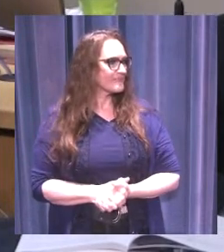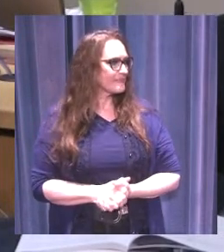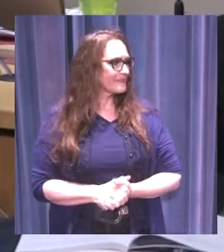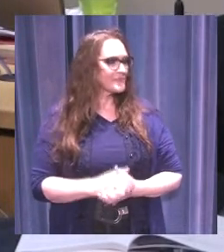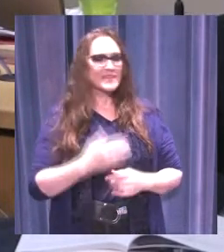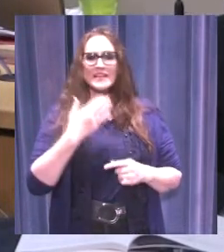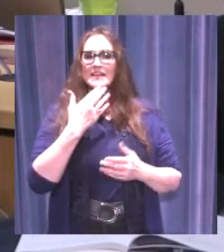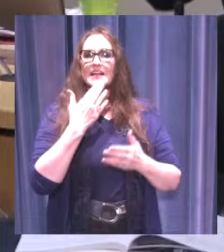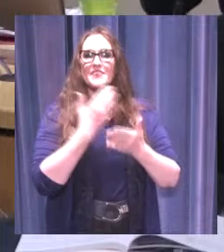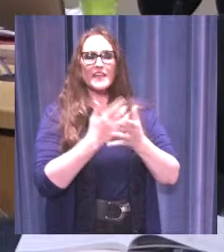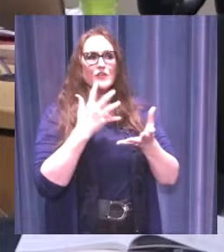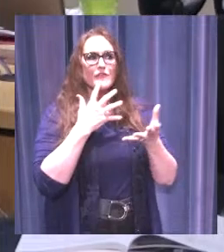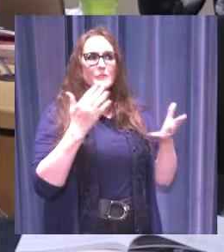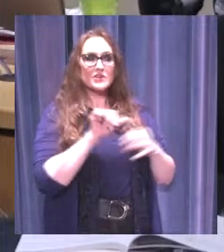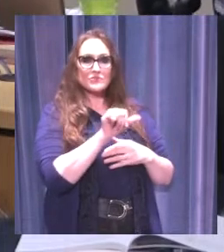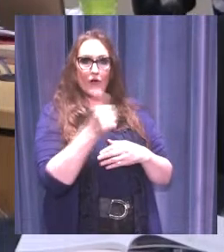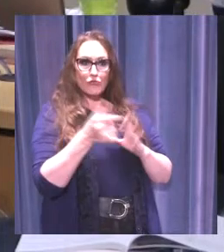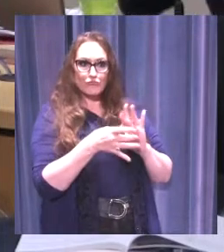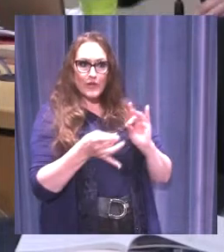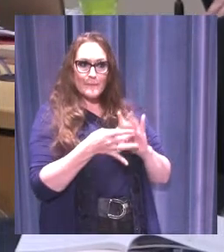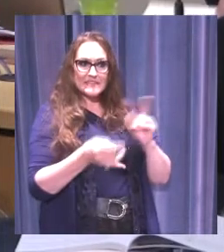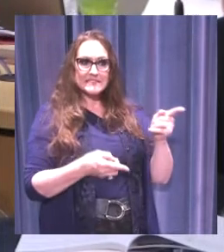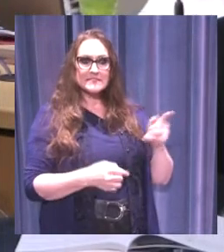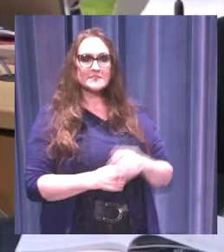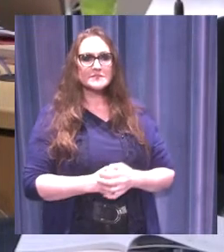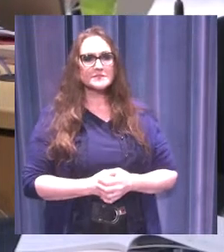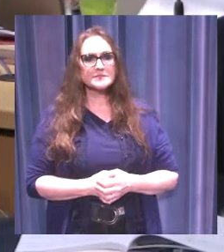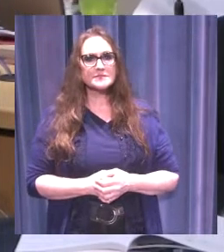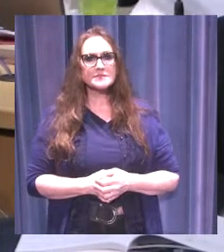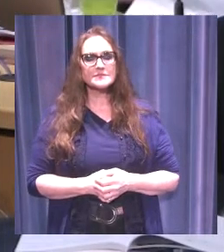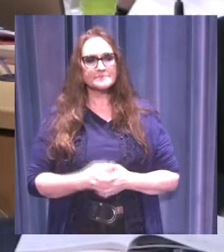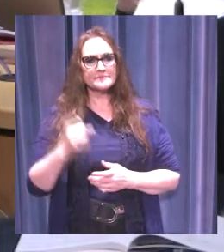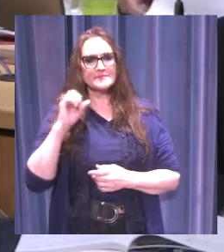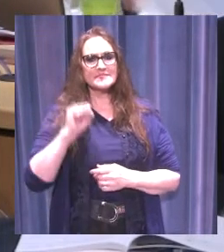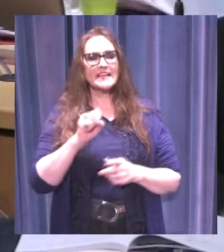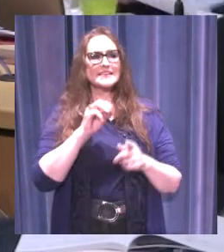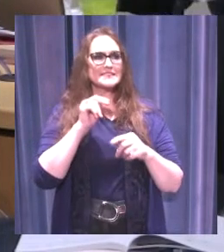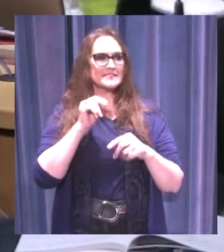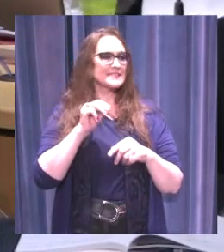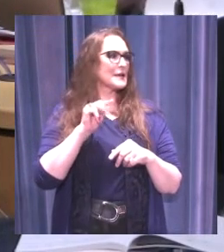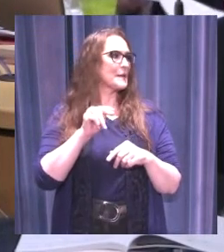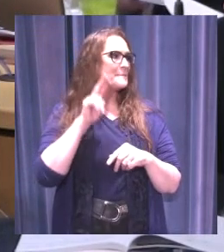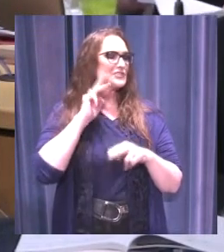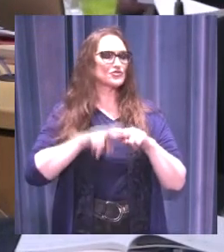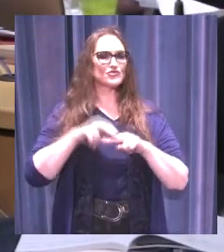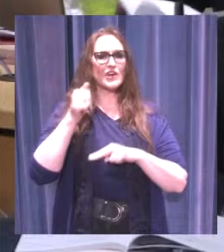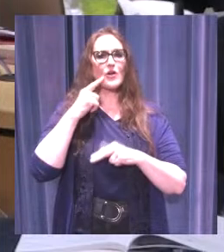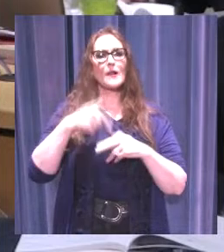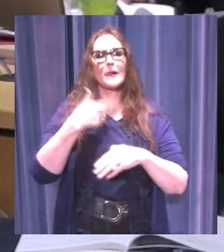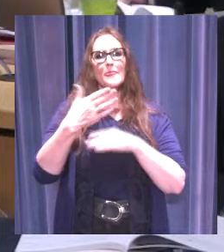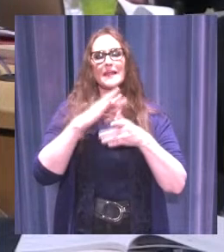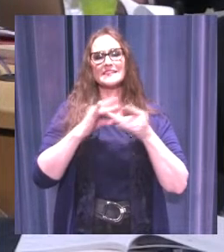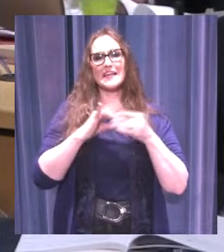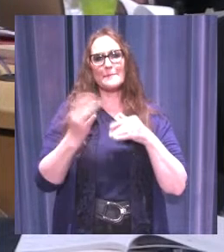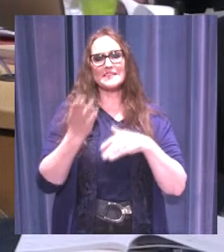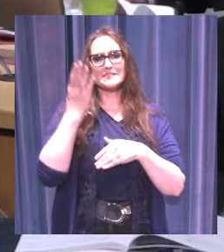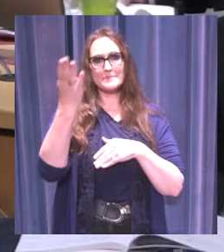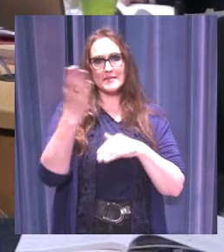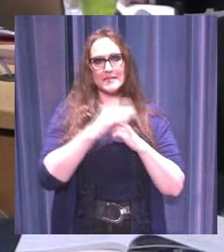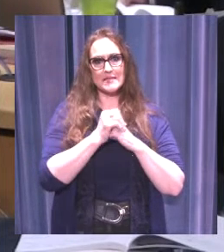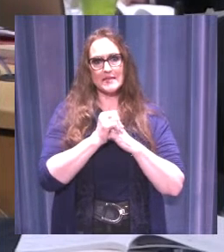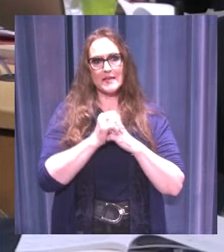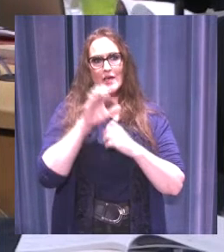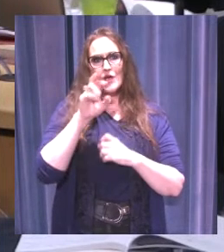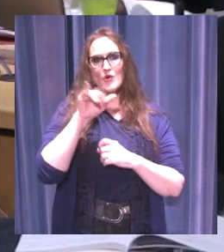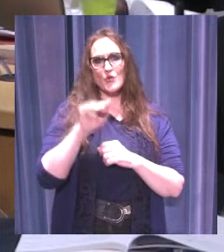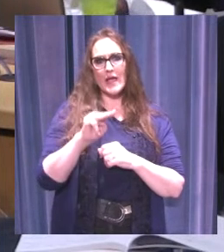Thank you very much. Are there any other comments? Yes, Mr. Chair. The next comment's been submitted by